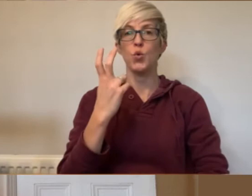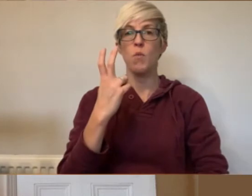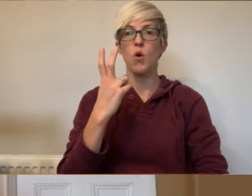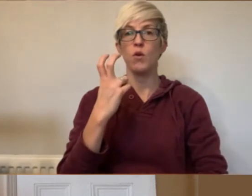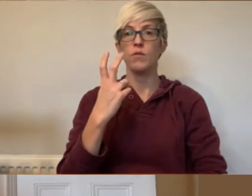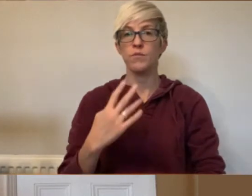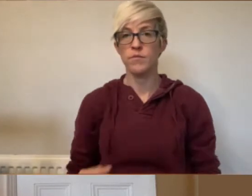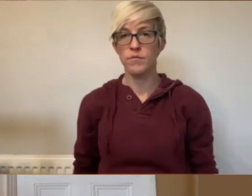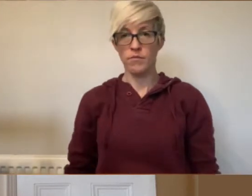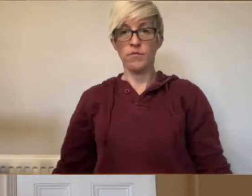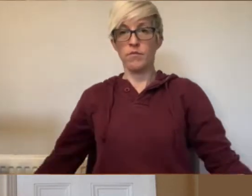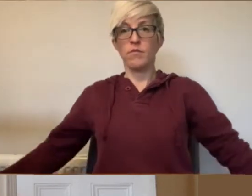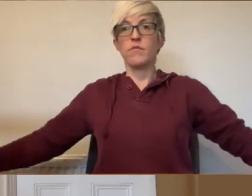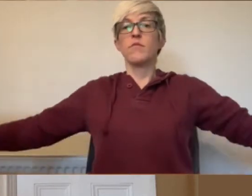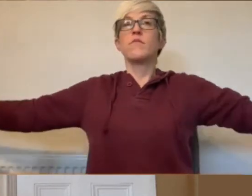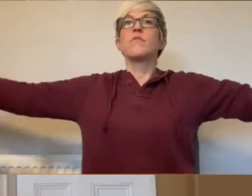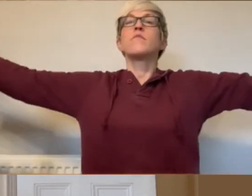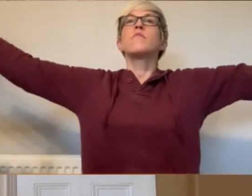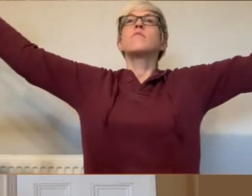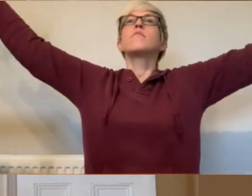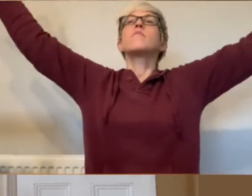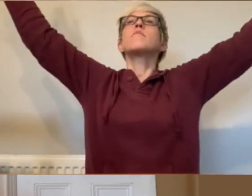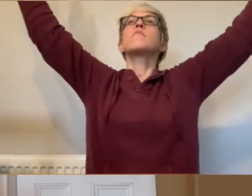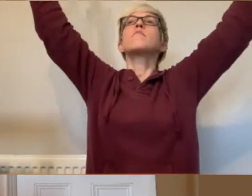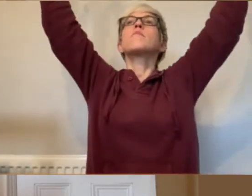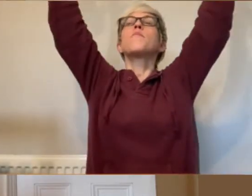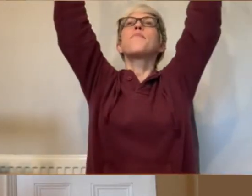Two more times on your own.